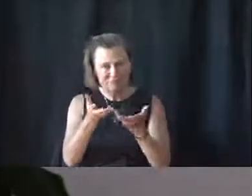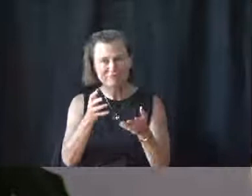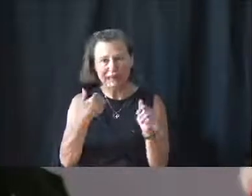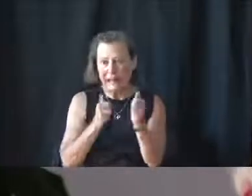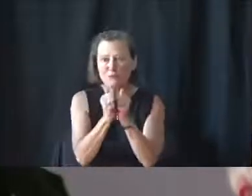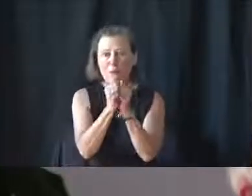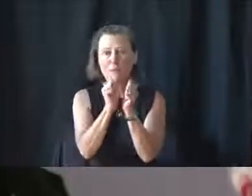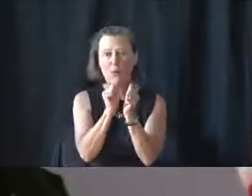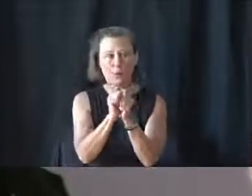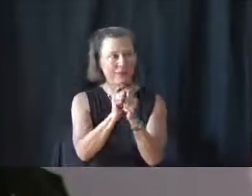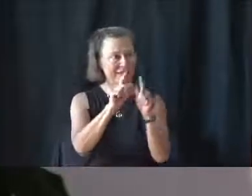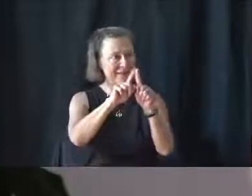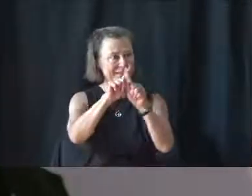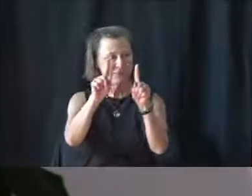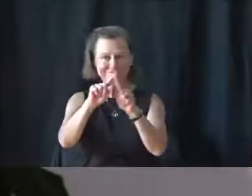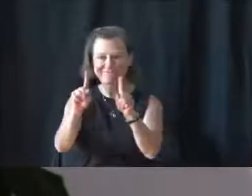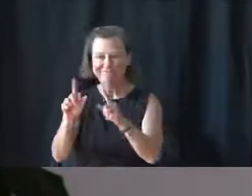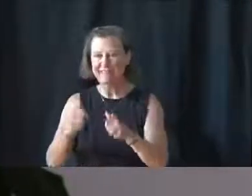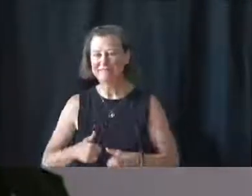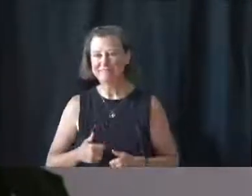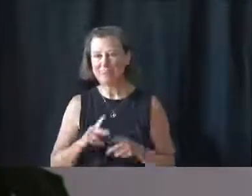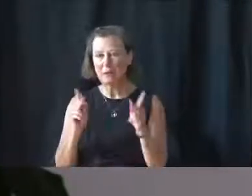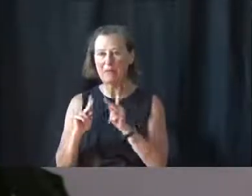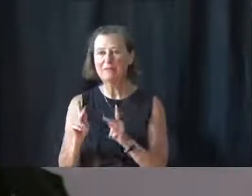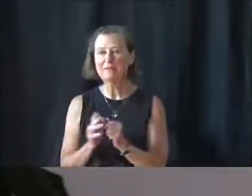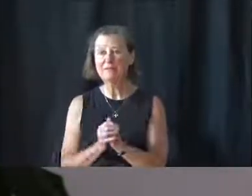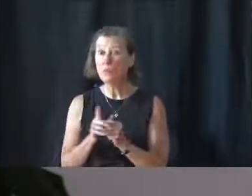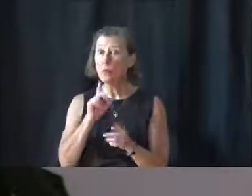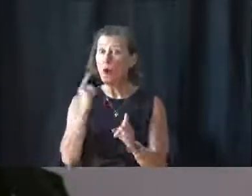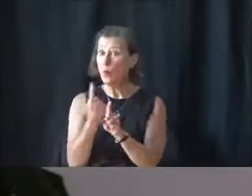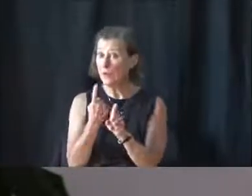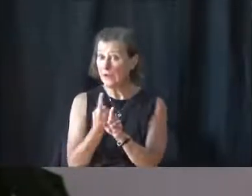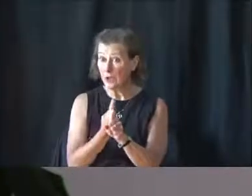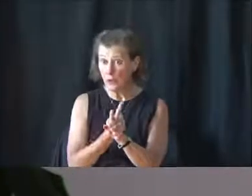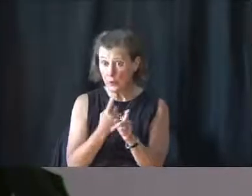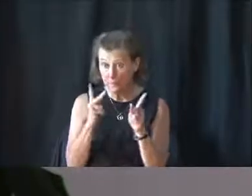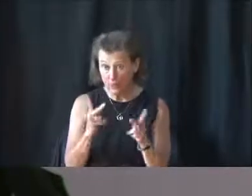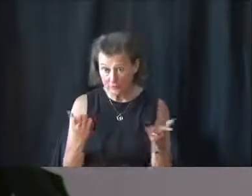If you are a regular here, you are welcome.